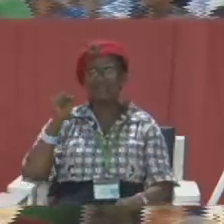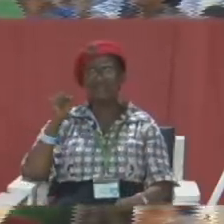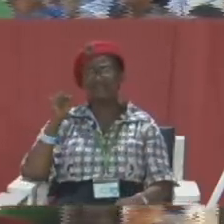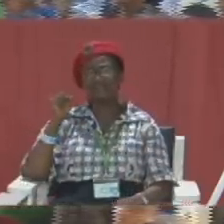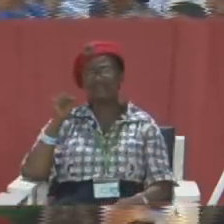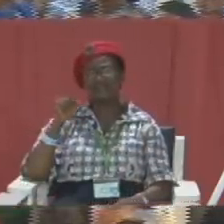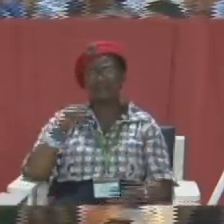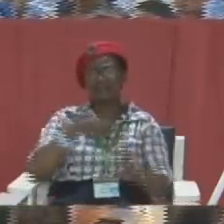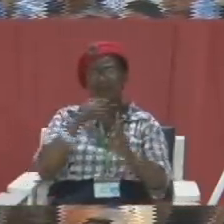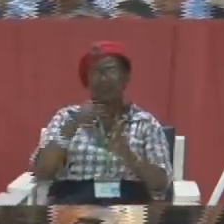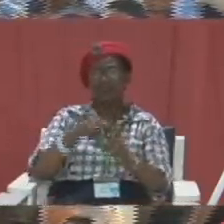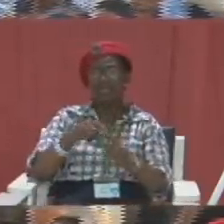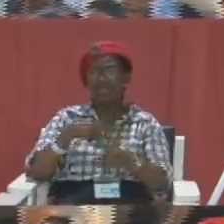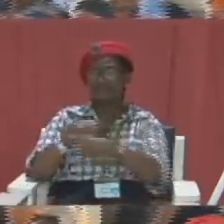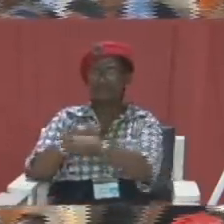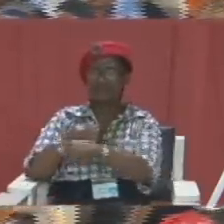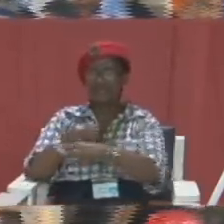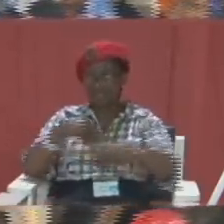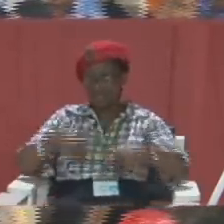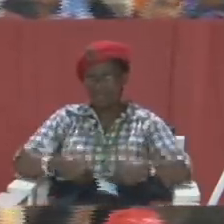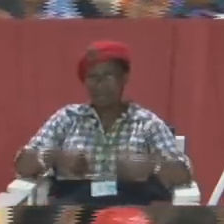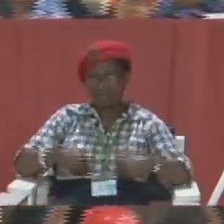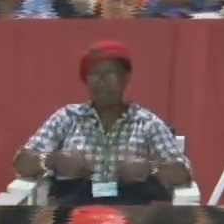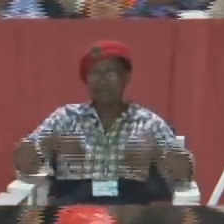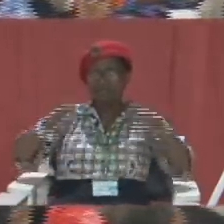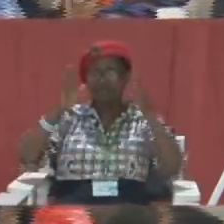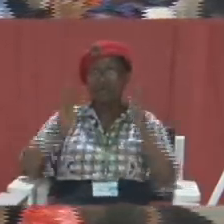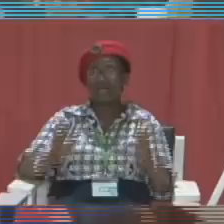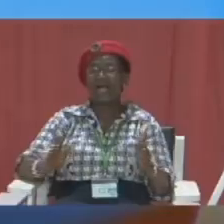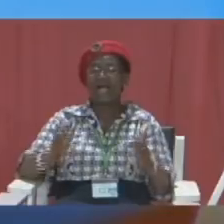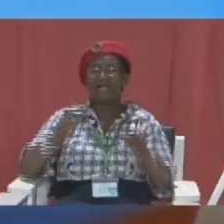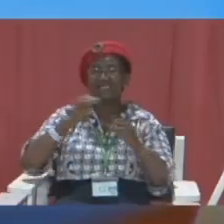When I was younger in the Lord.